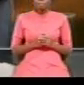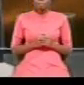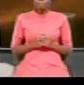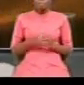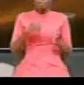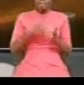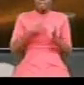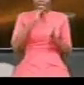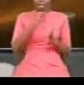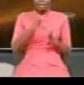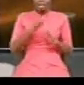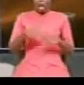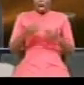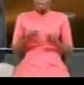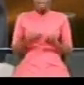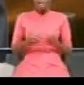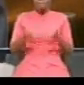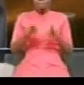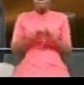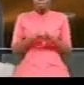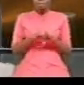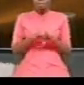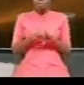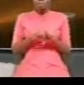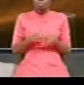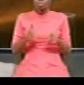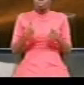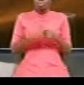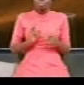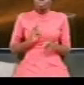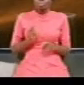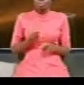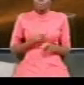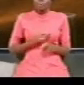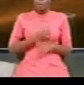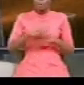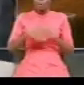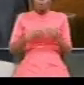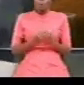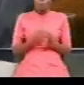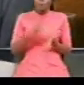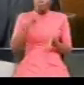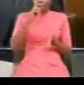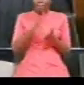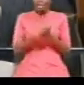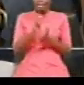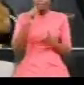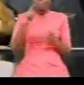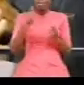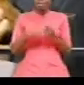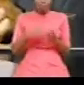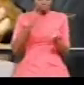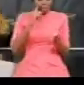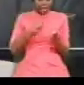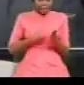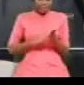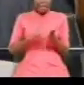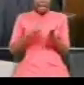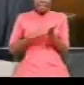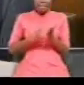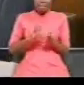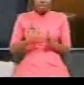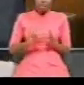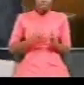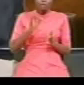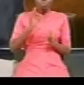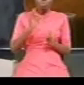It is, however, necessary to urge believers to examine their